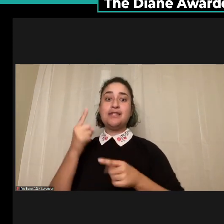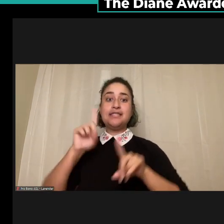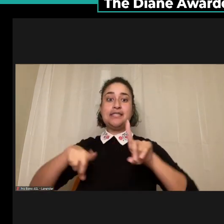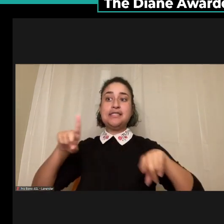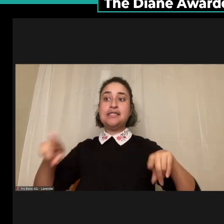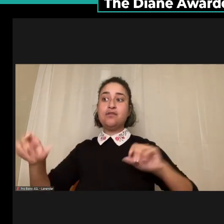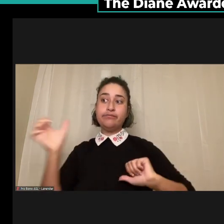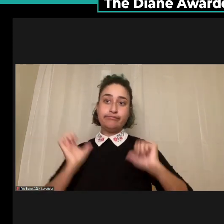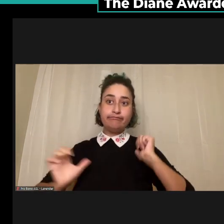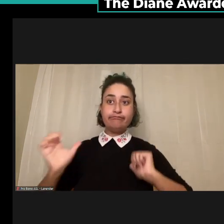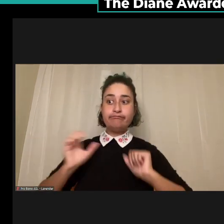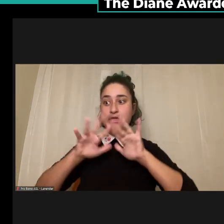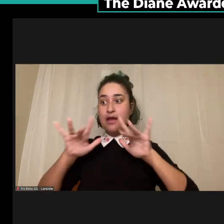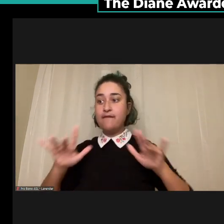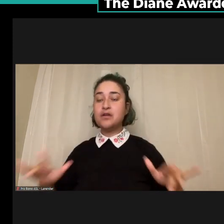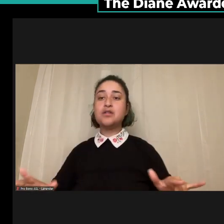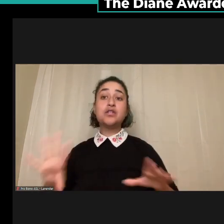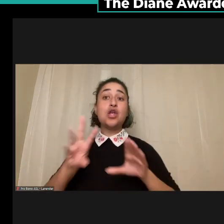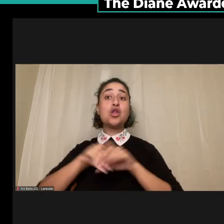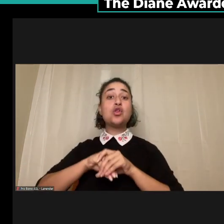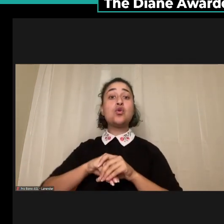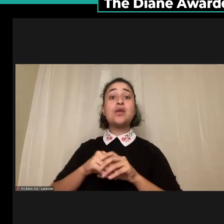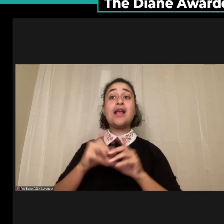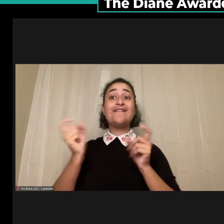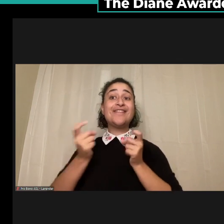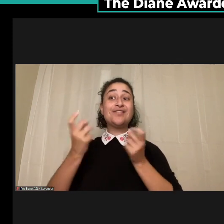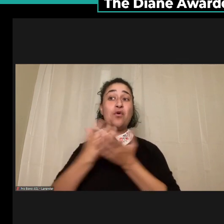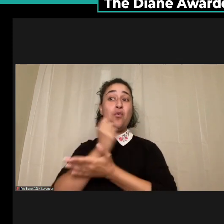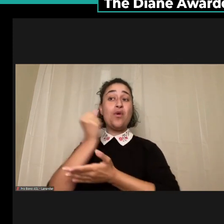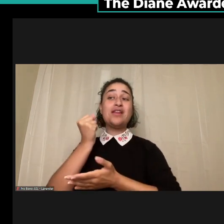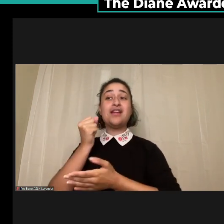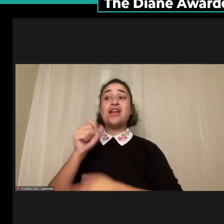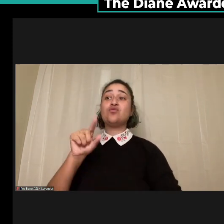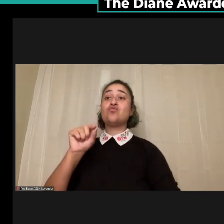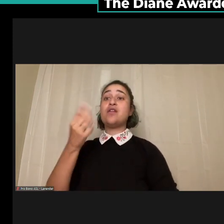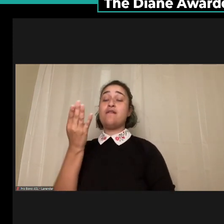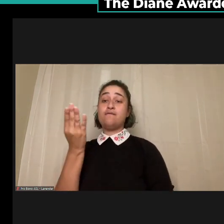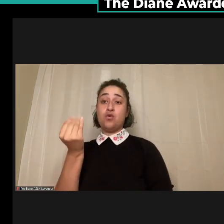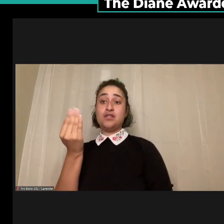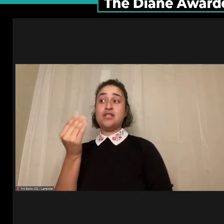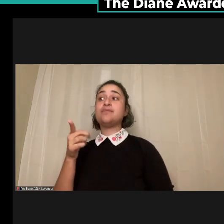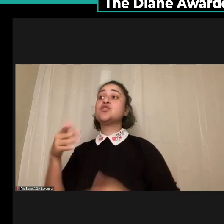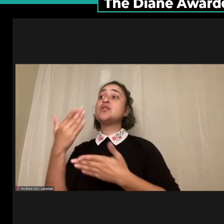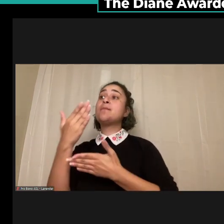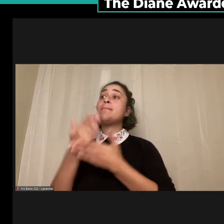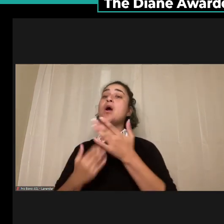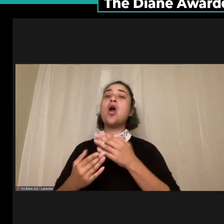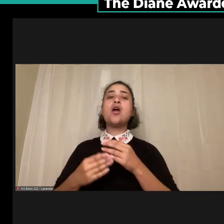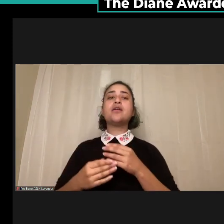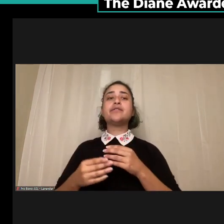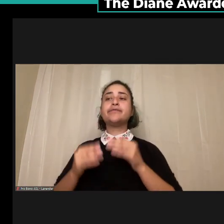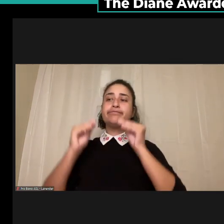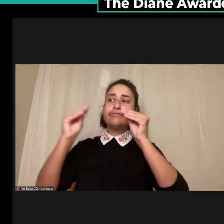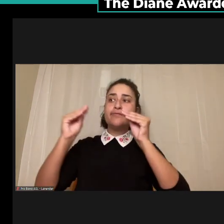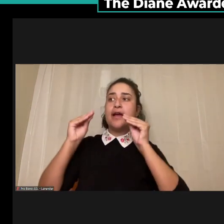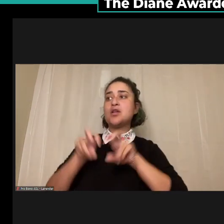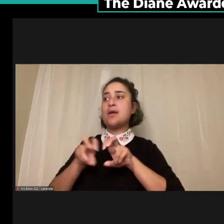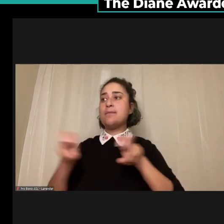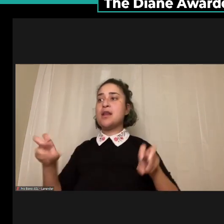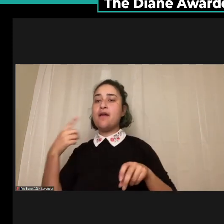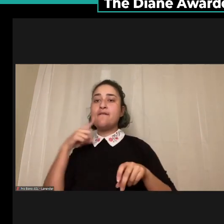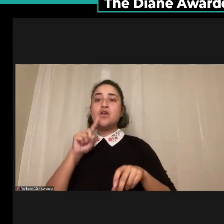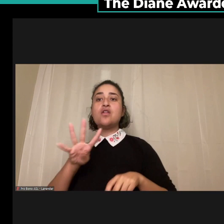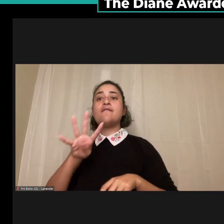2014 festival. She is a member of the Latinx Theatre Commons Advisory Committee and the National Advisory Board for the 50